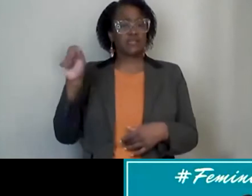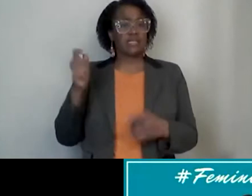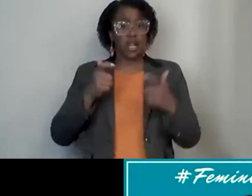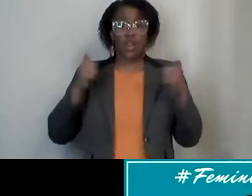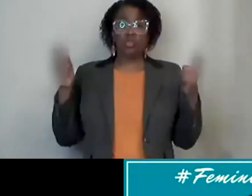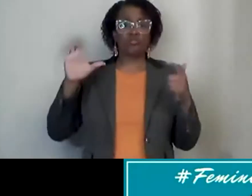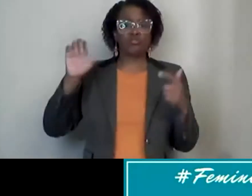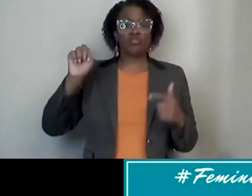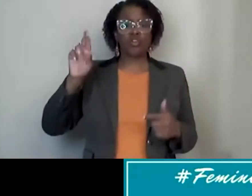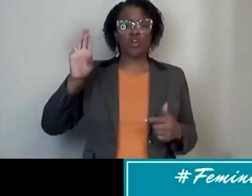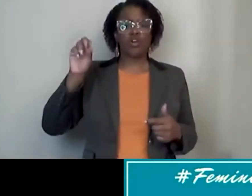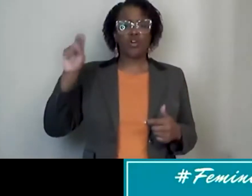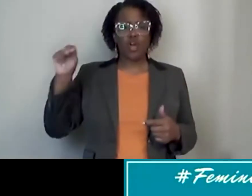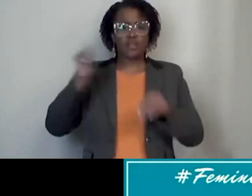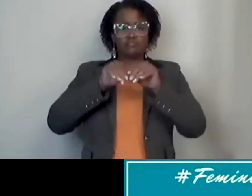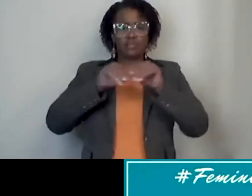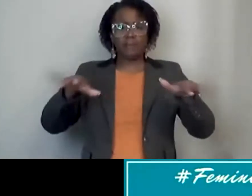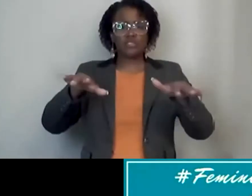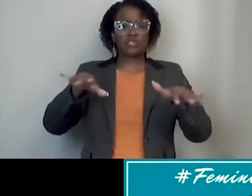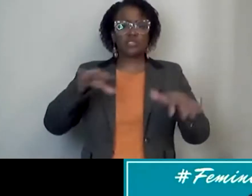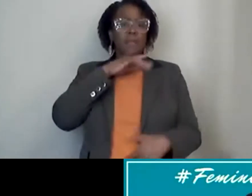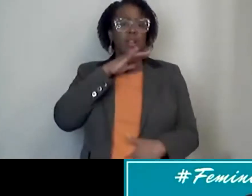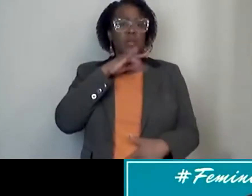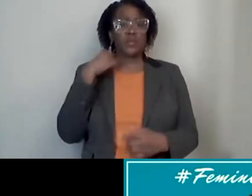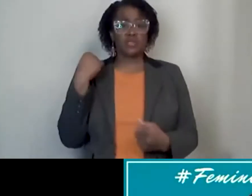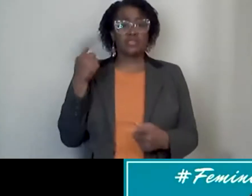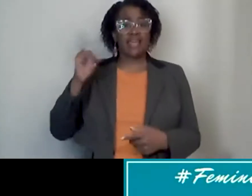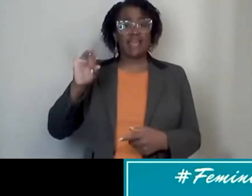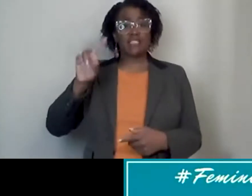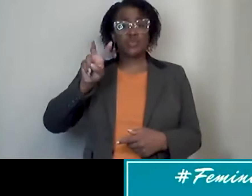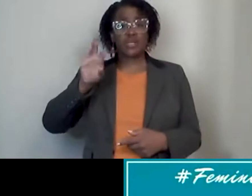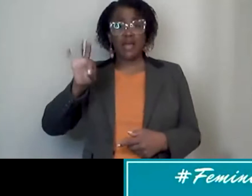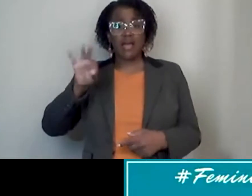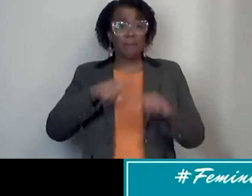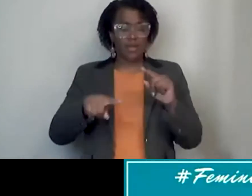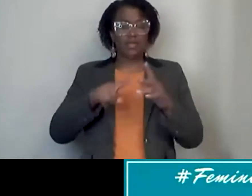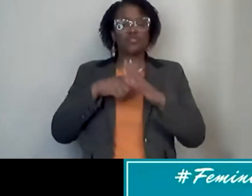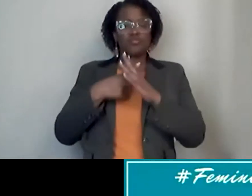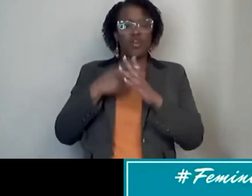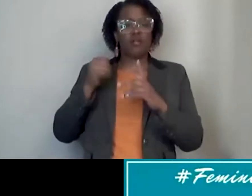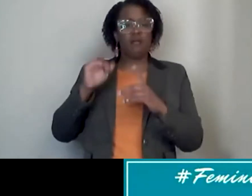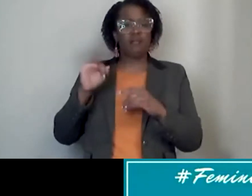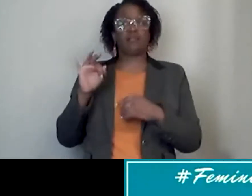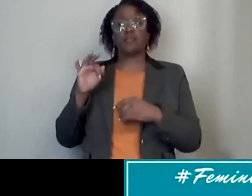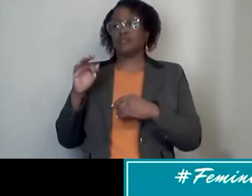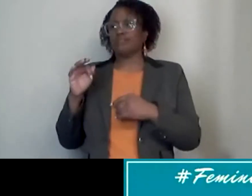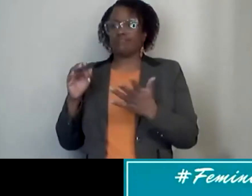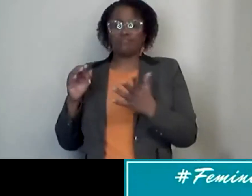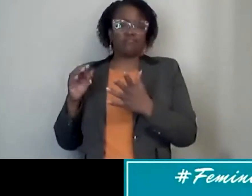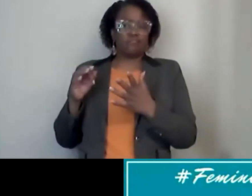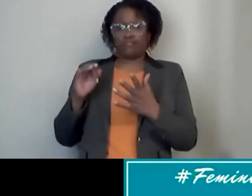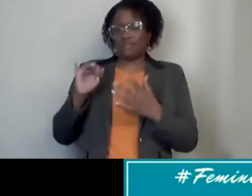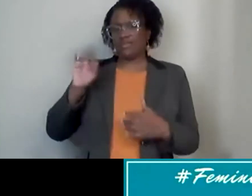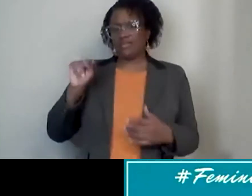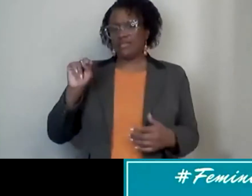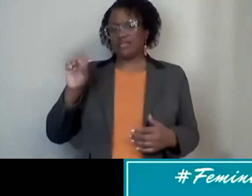carbon emissions polluter since 1829, thought to be the start of industrialization. The United States is responsible